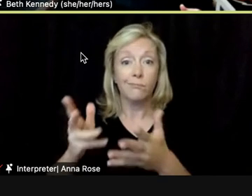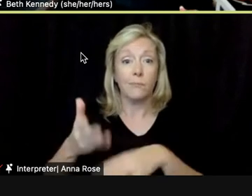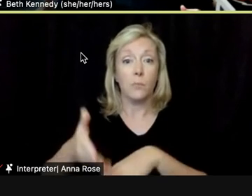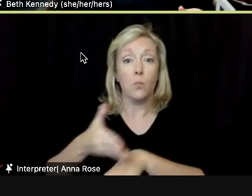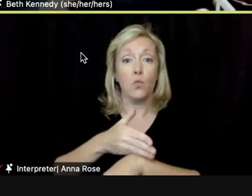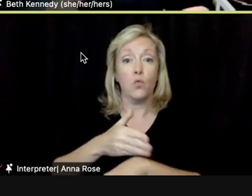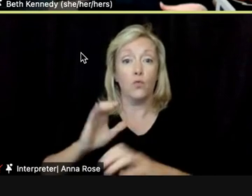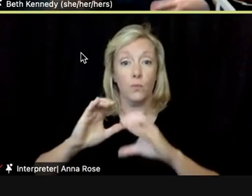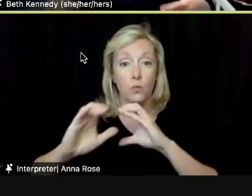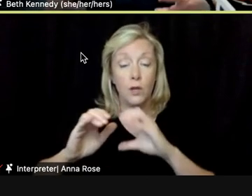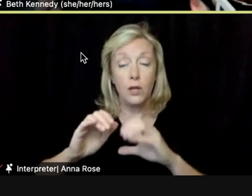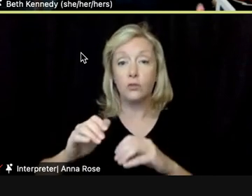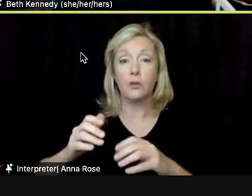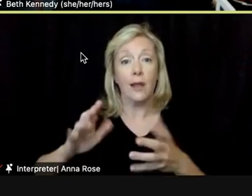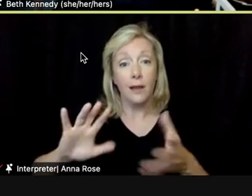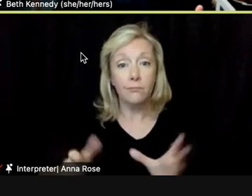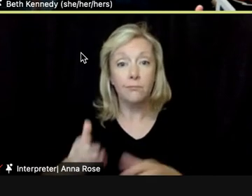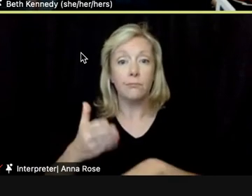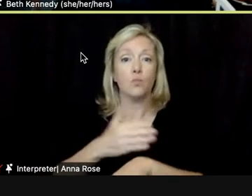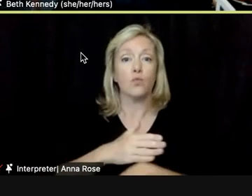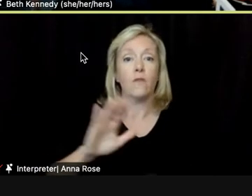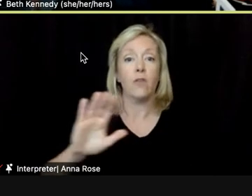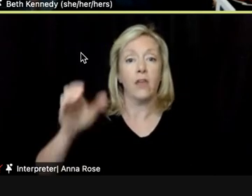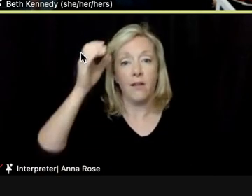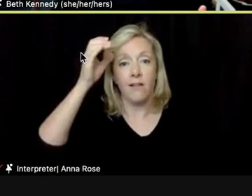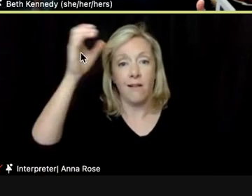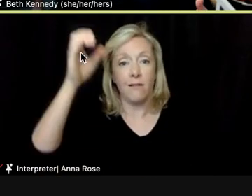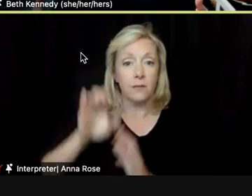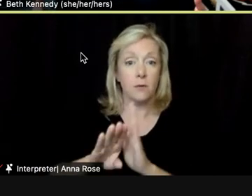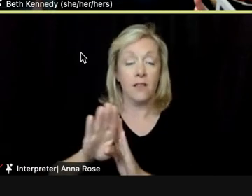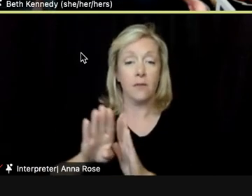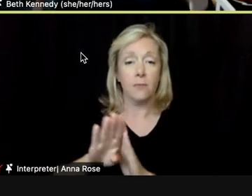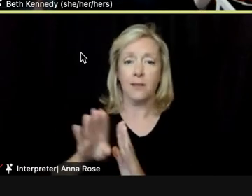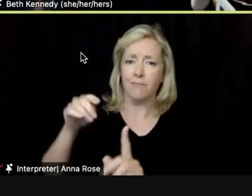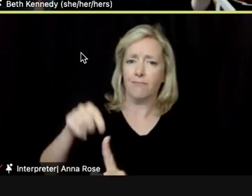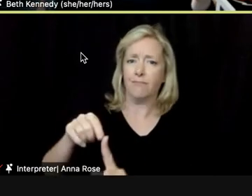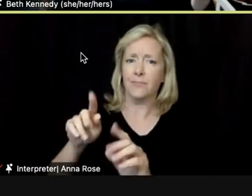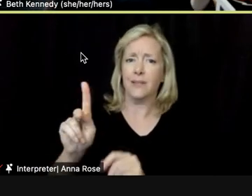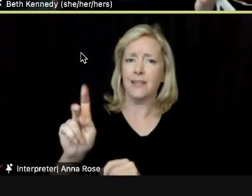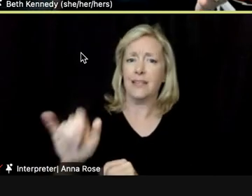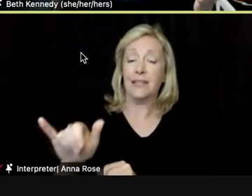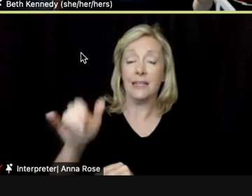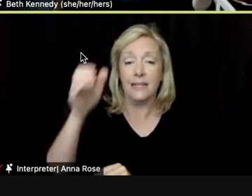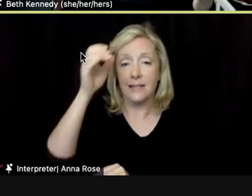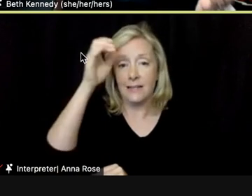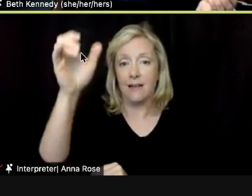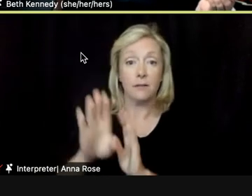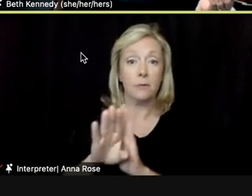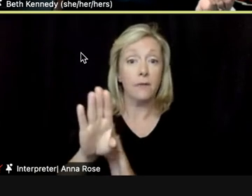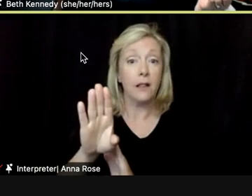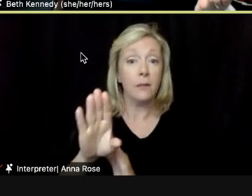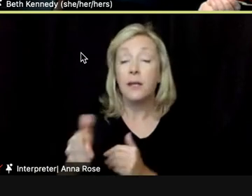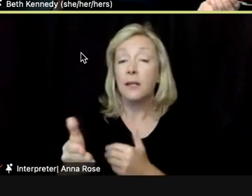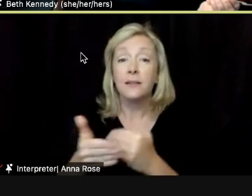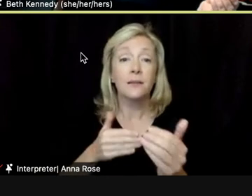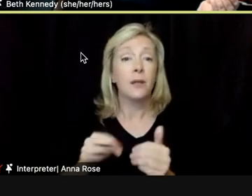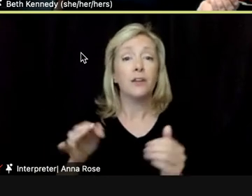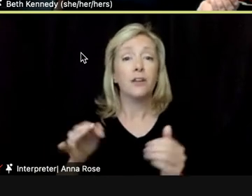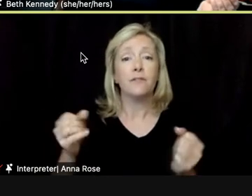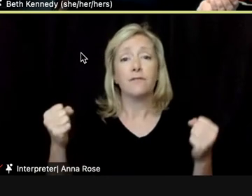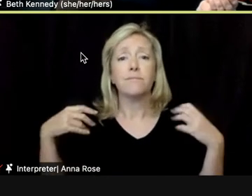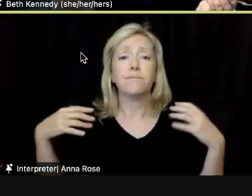concept development. Again, I cannot emphasize concept development, even for those fluent language